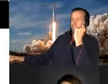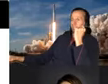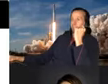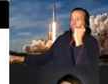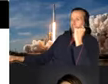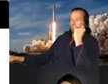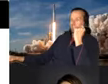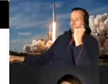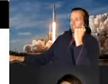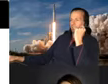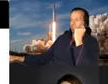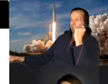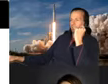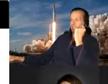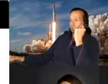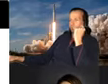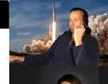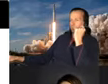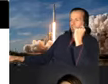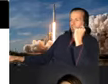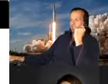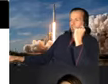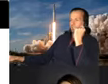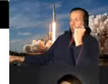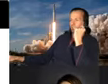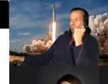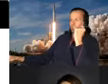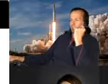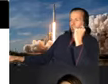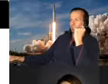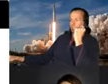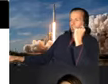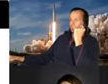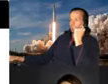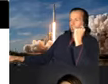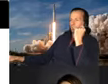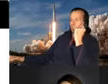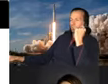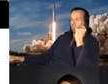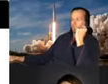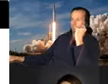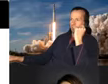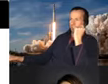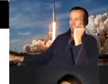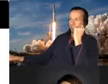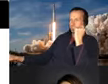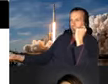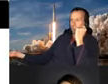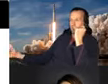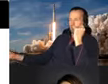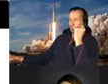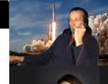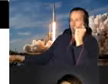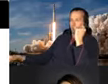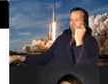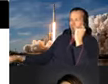major influenza pandemics or epidemics in the 20th century. The worst one in recent history is